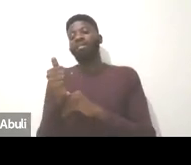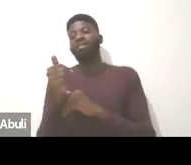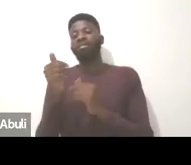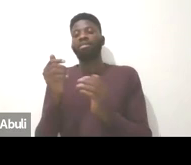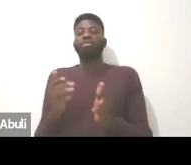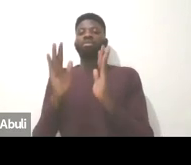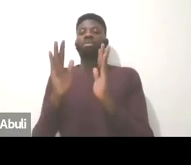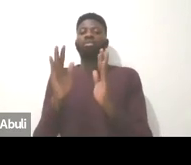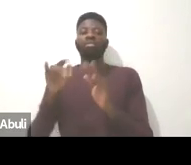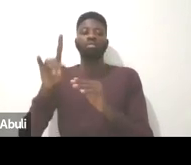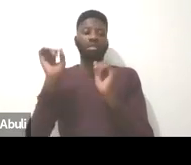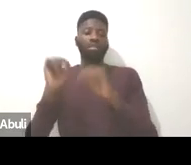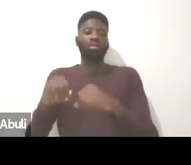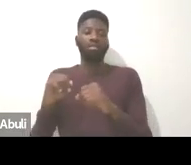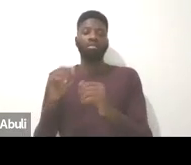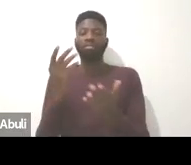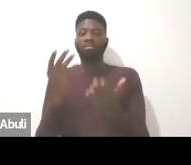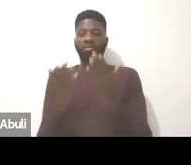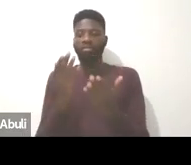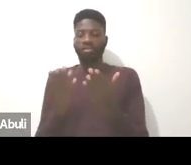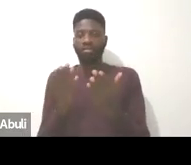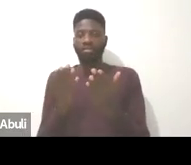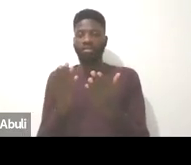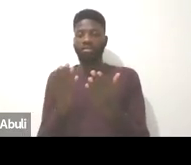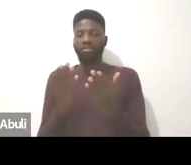alternative that the